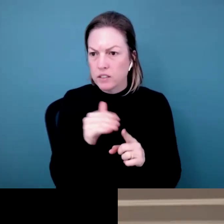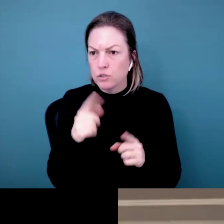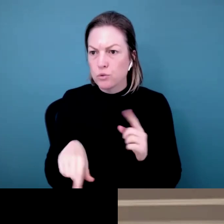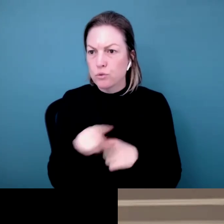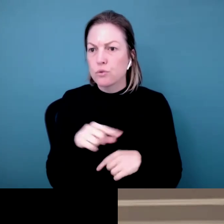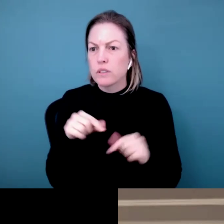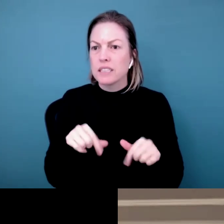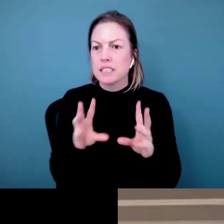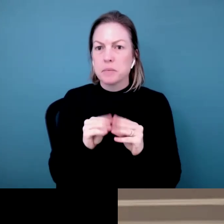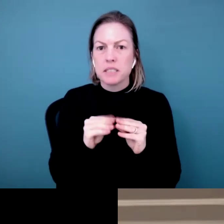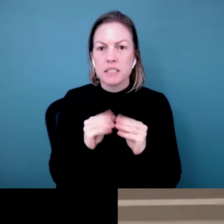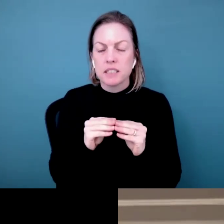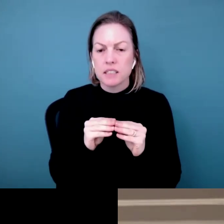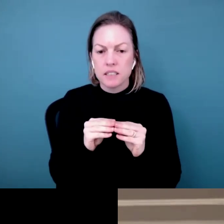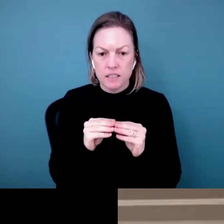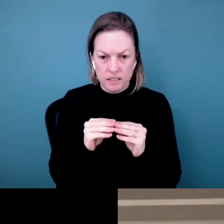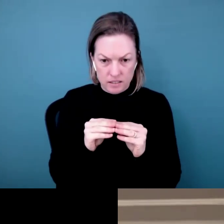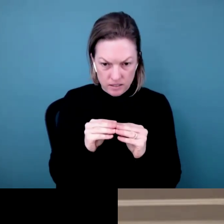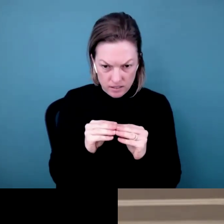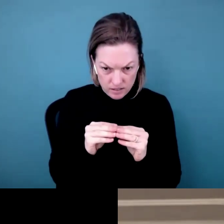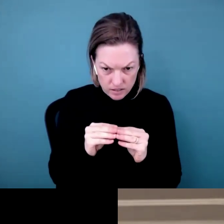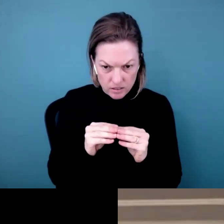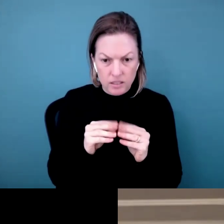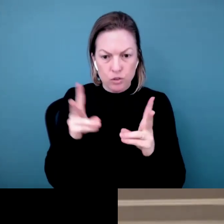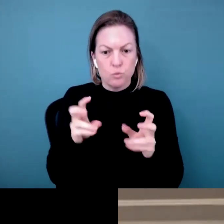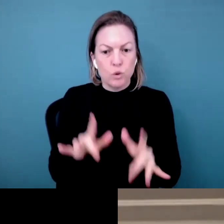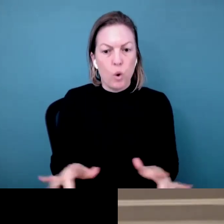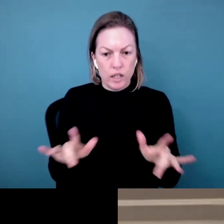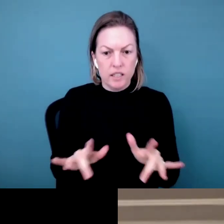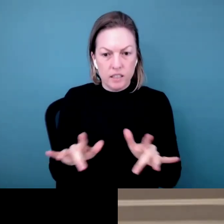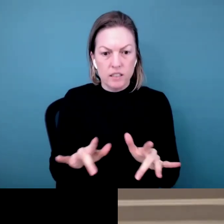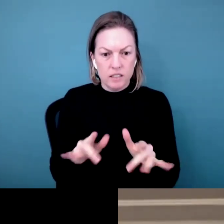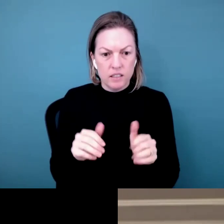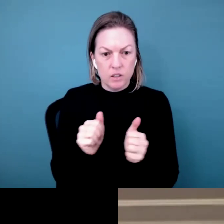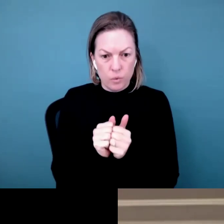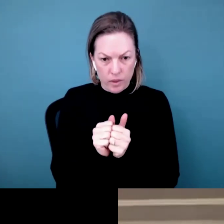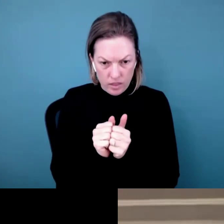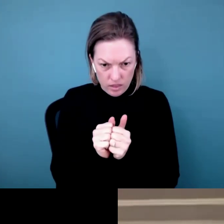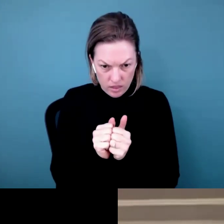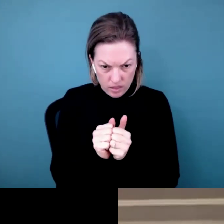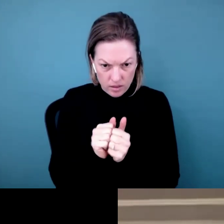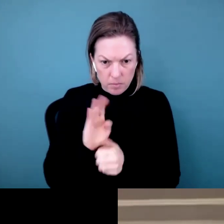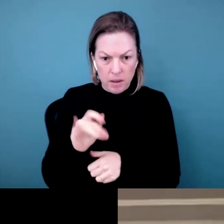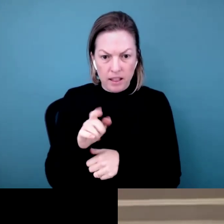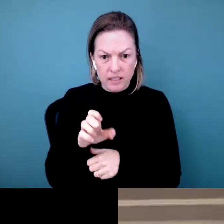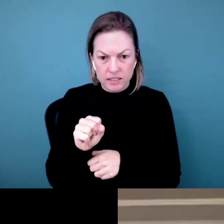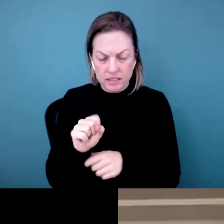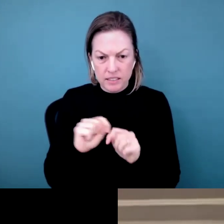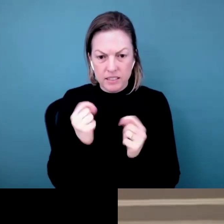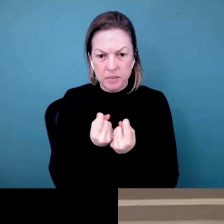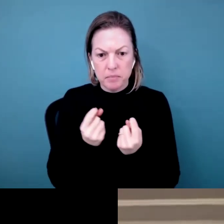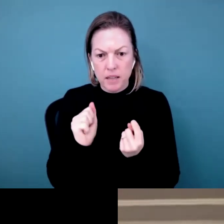this meeting is being conducted in accordance with the Bailey Key Open Meeting Act,